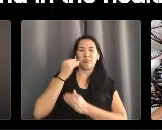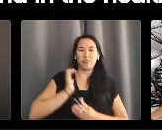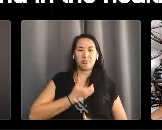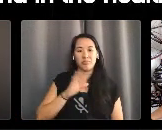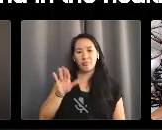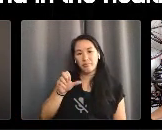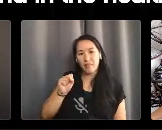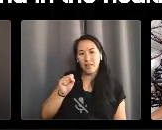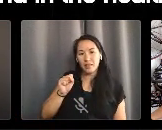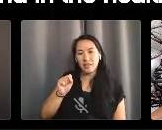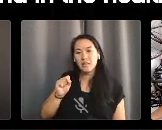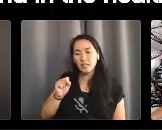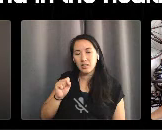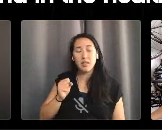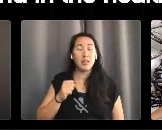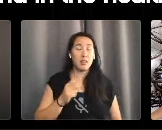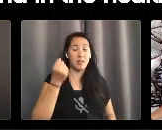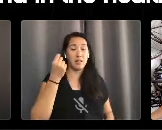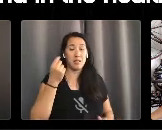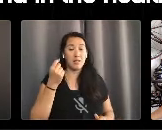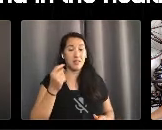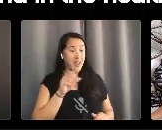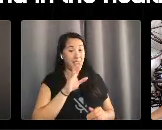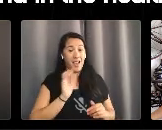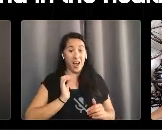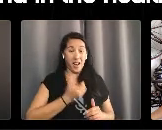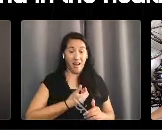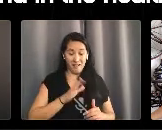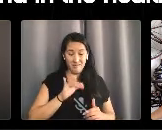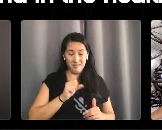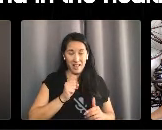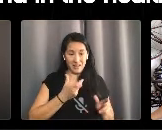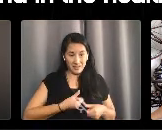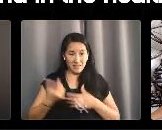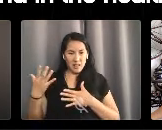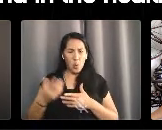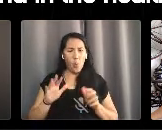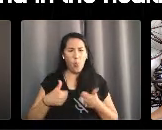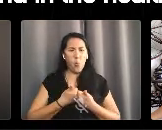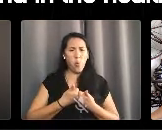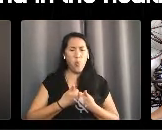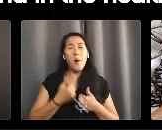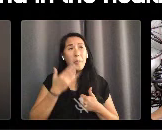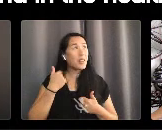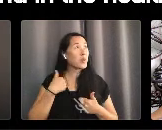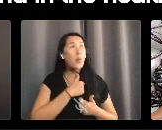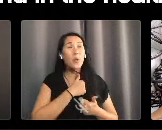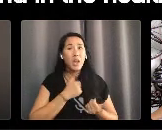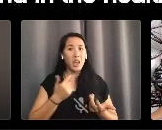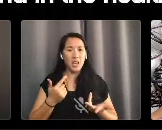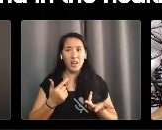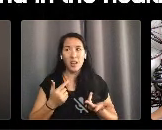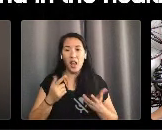biases. And the truth is, removing these biases is challenging. It's especially challenging because we don't often know that they